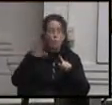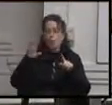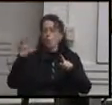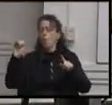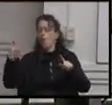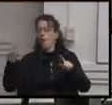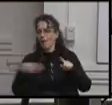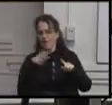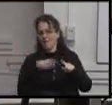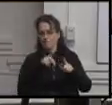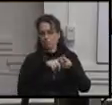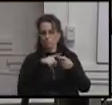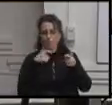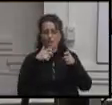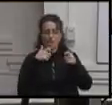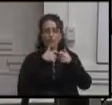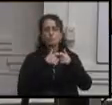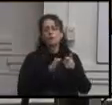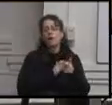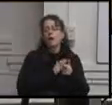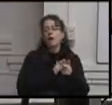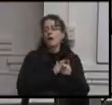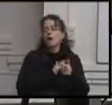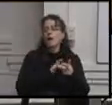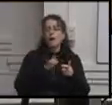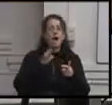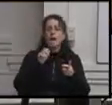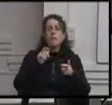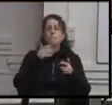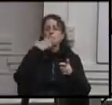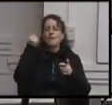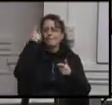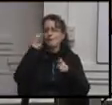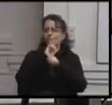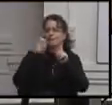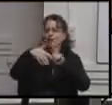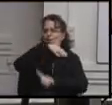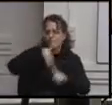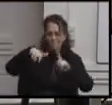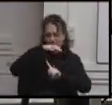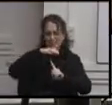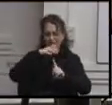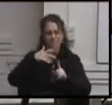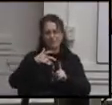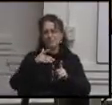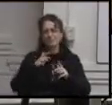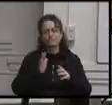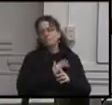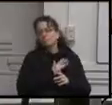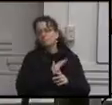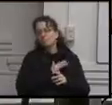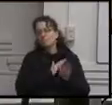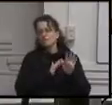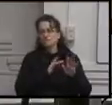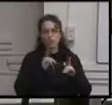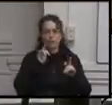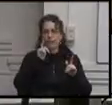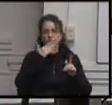carbon footprint, or pretty close to that, and so it substantially reduces the carbon that you saw us producing on that graph.